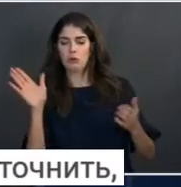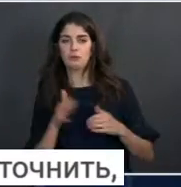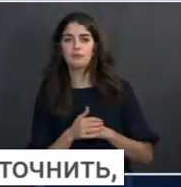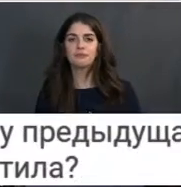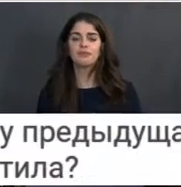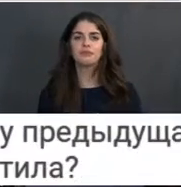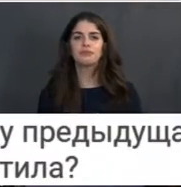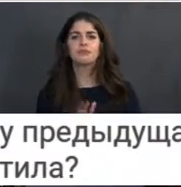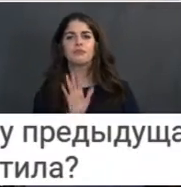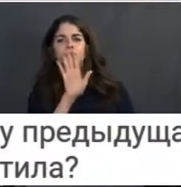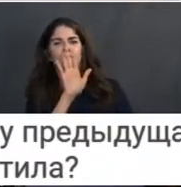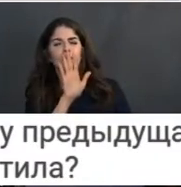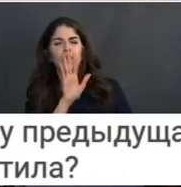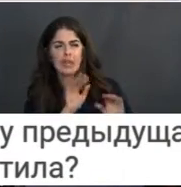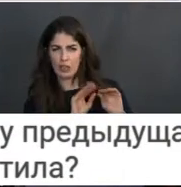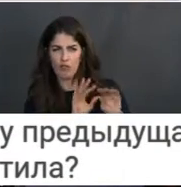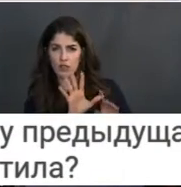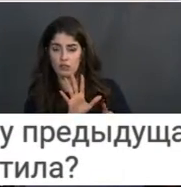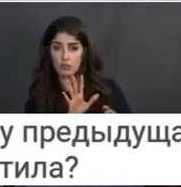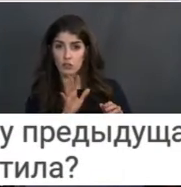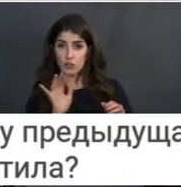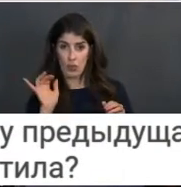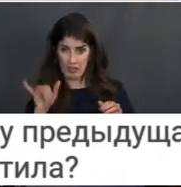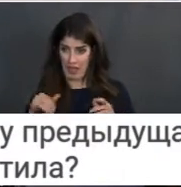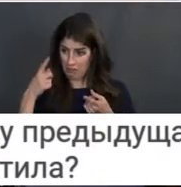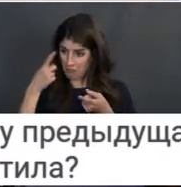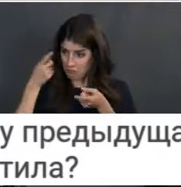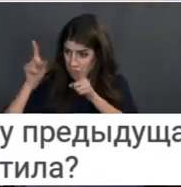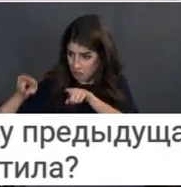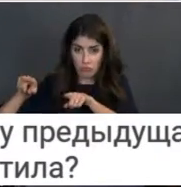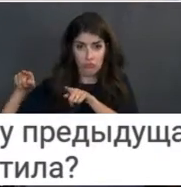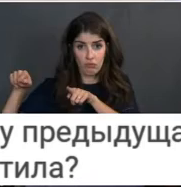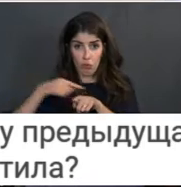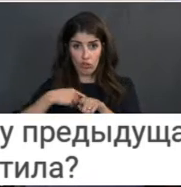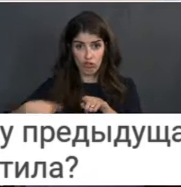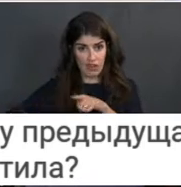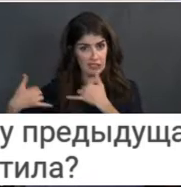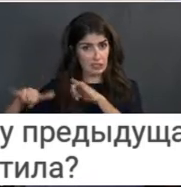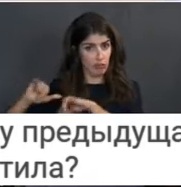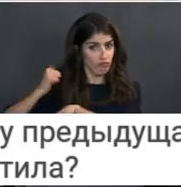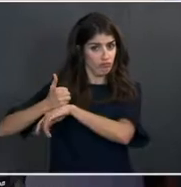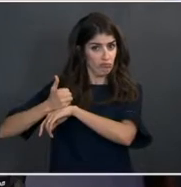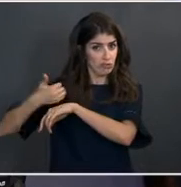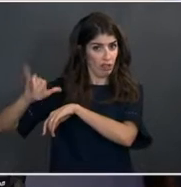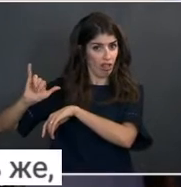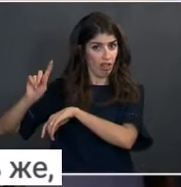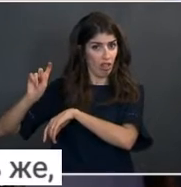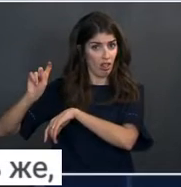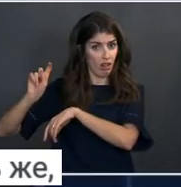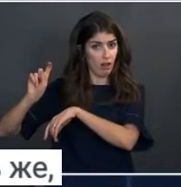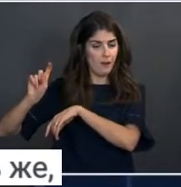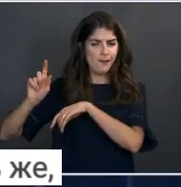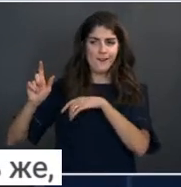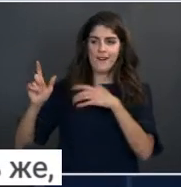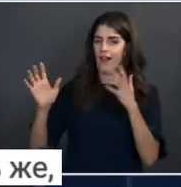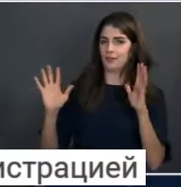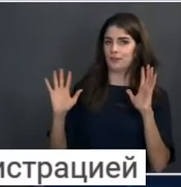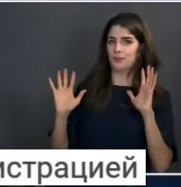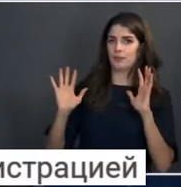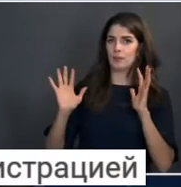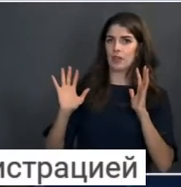Sorry, to clarify, so it is still in effect as the past administration left it off? Well,